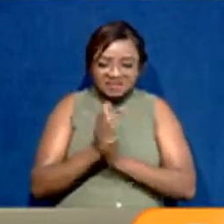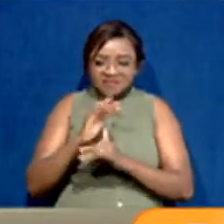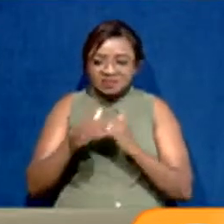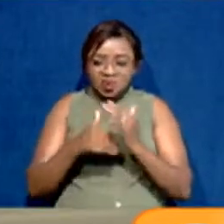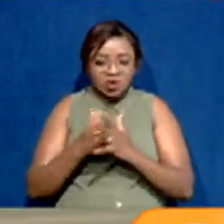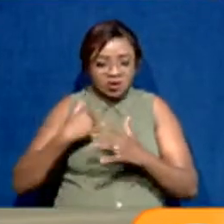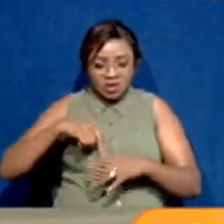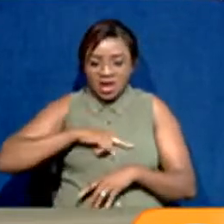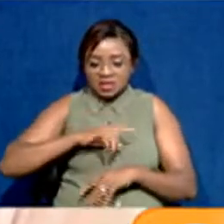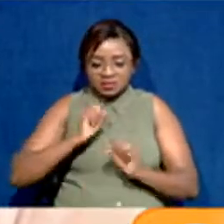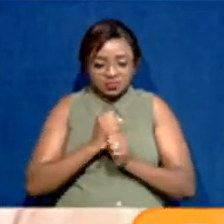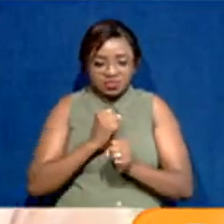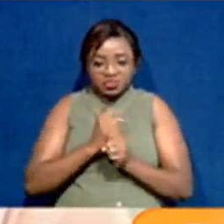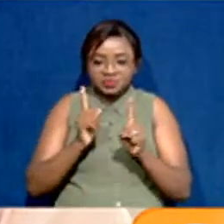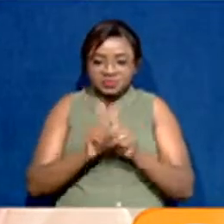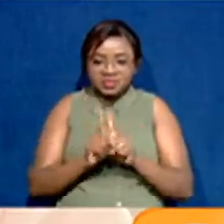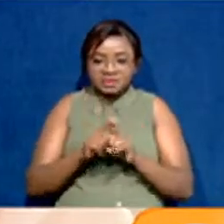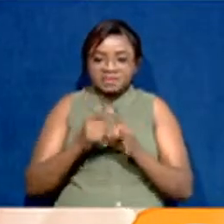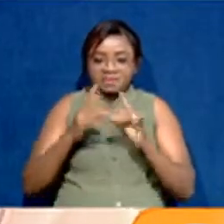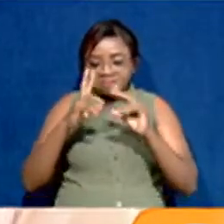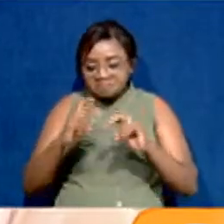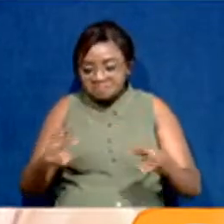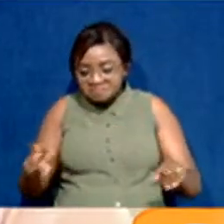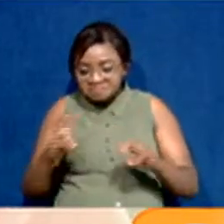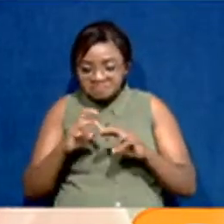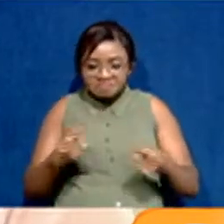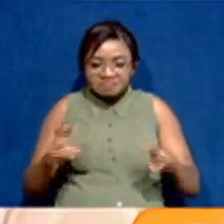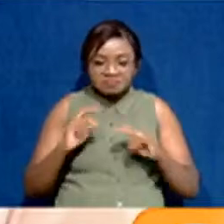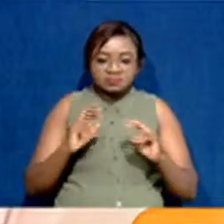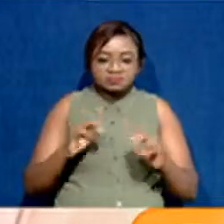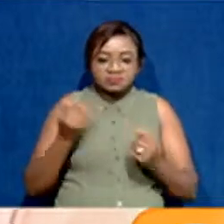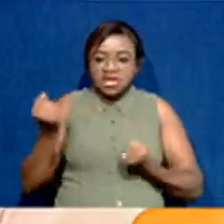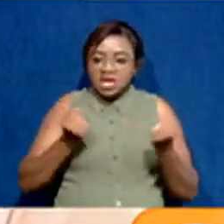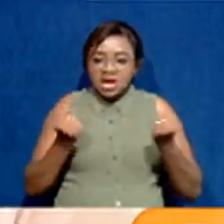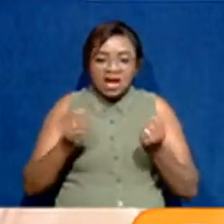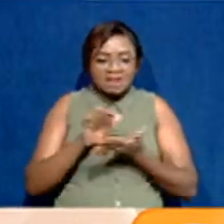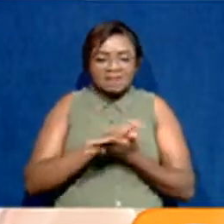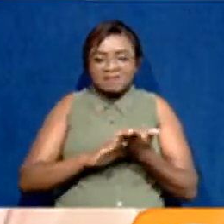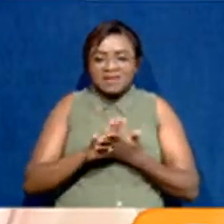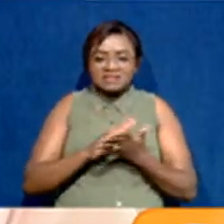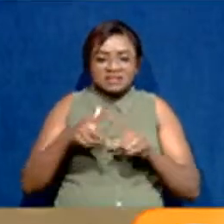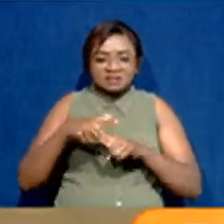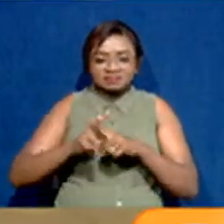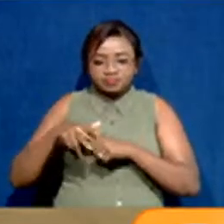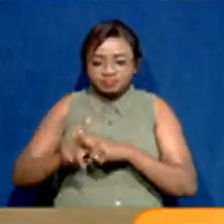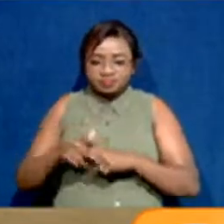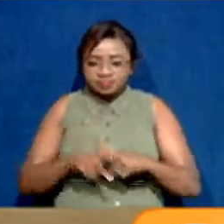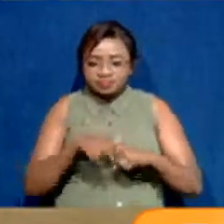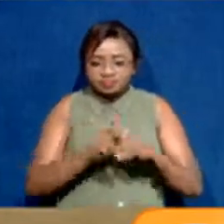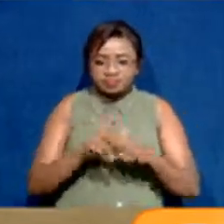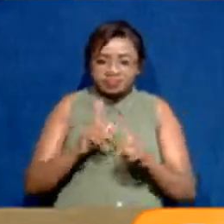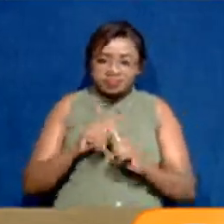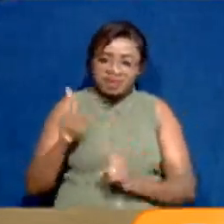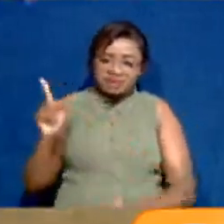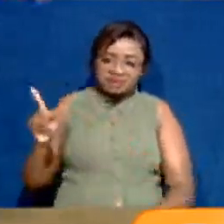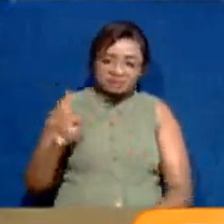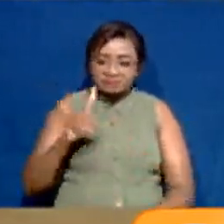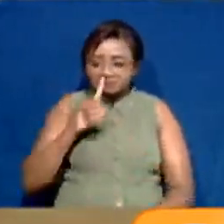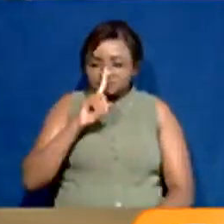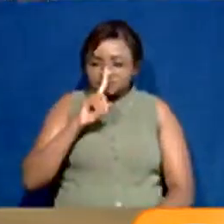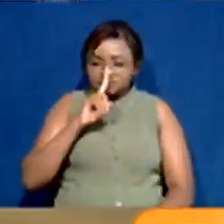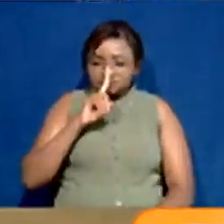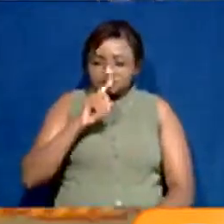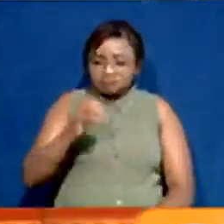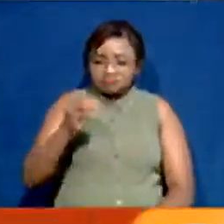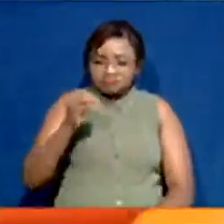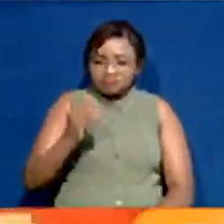do all the safari checks, cleaning, and even just basic repairs. But how much does one part with if they